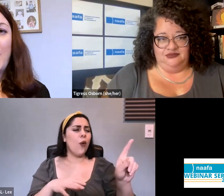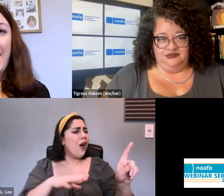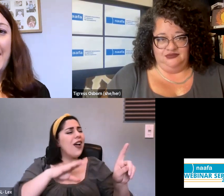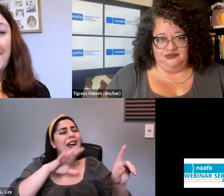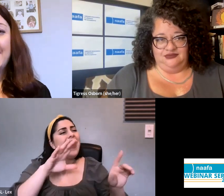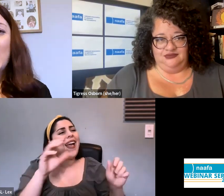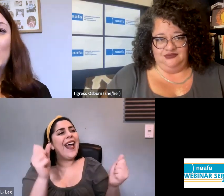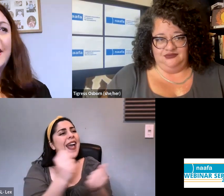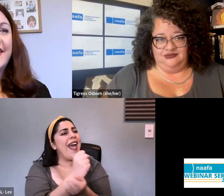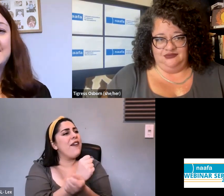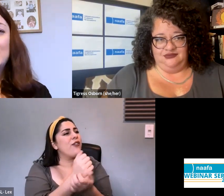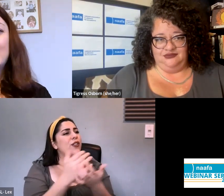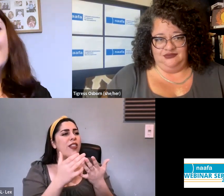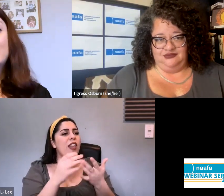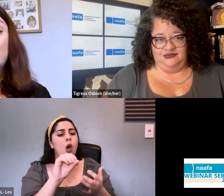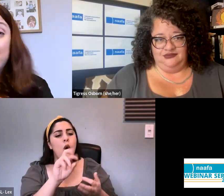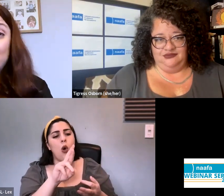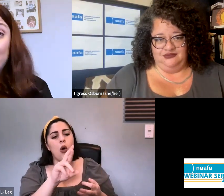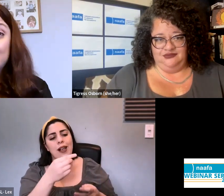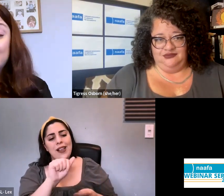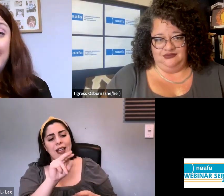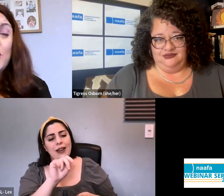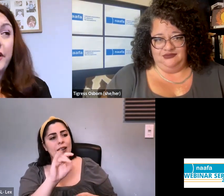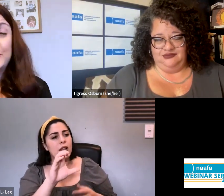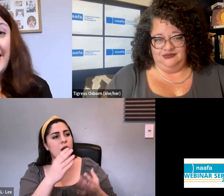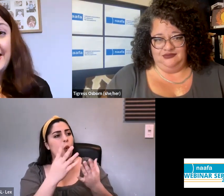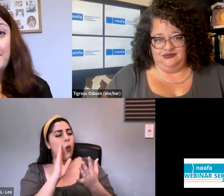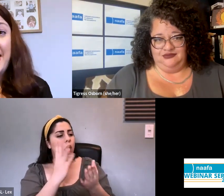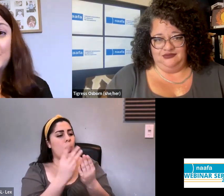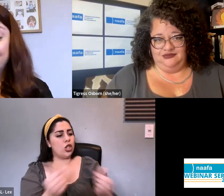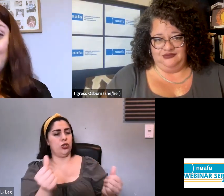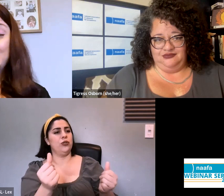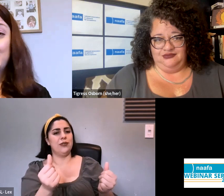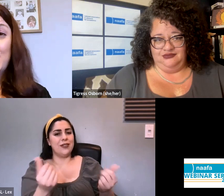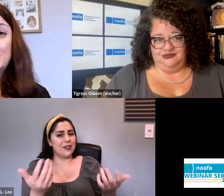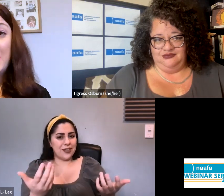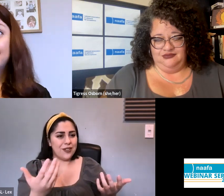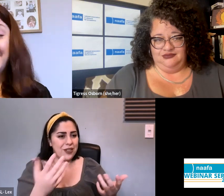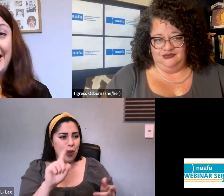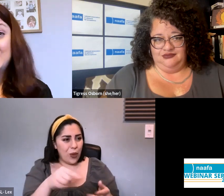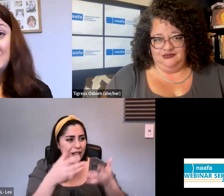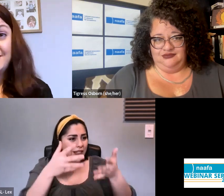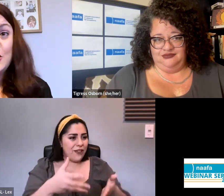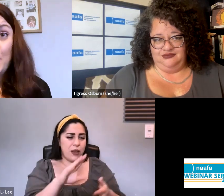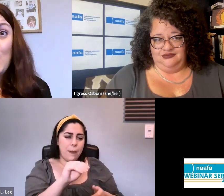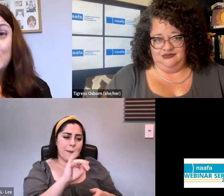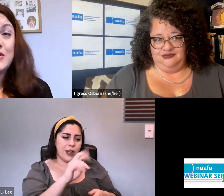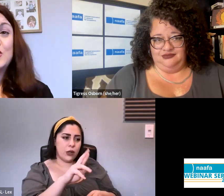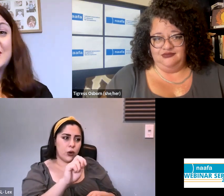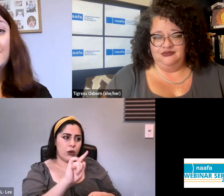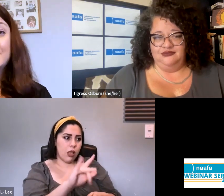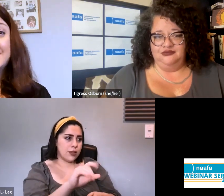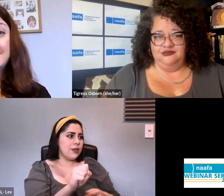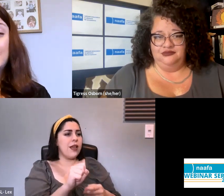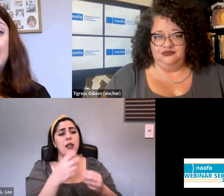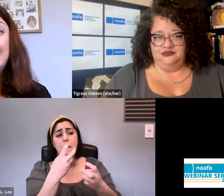burns away. The only things that are left are minerals and non-organic matter, which for the most part is your bones, is